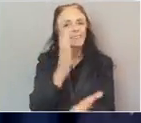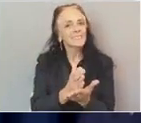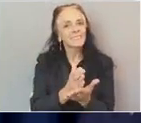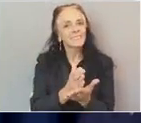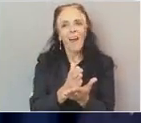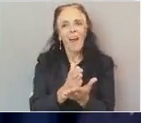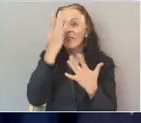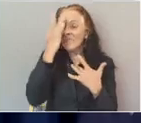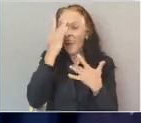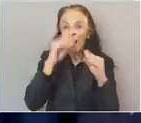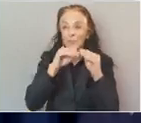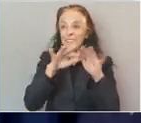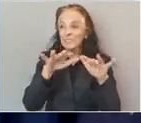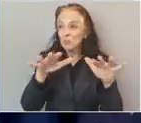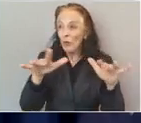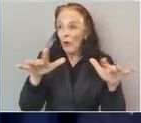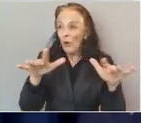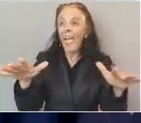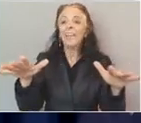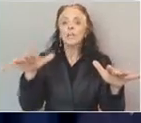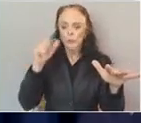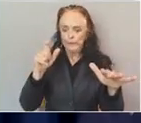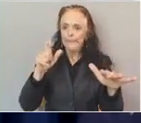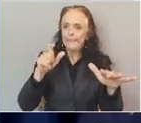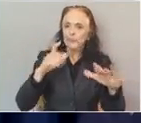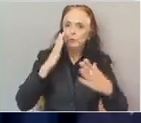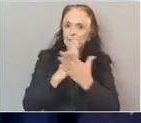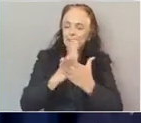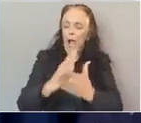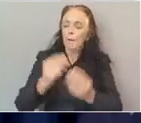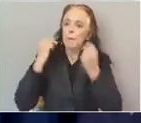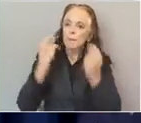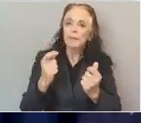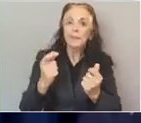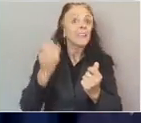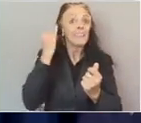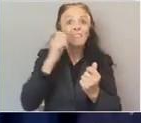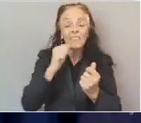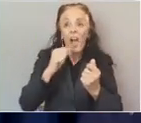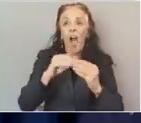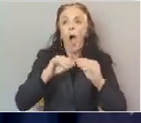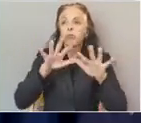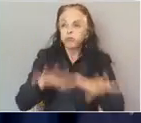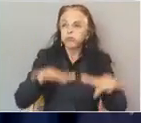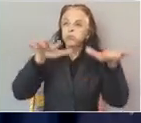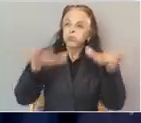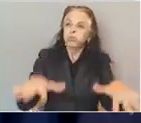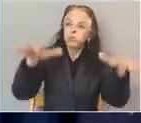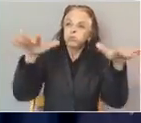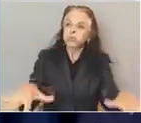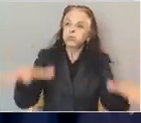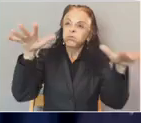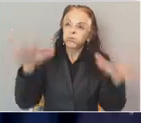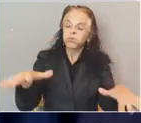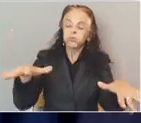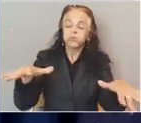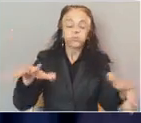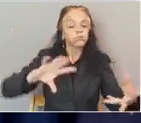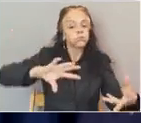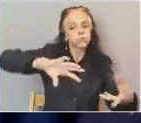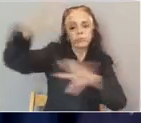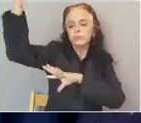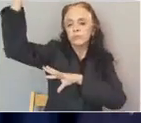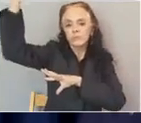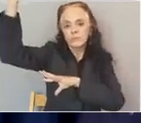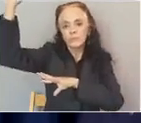wrong at the beginning, the consequences are catastrophic. And it's very